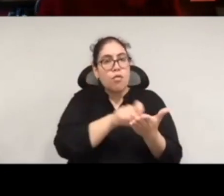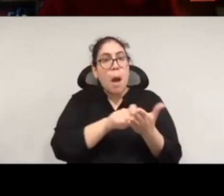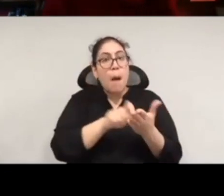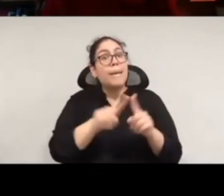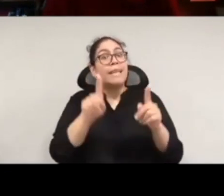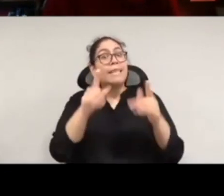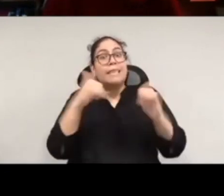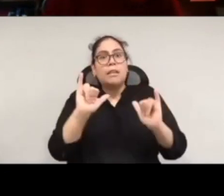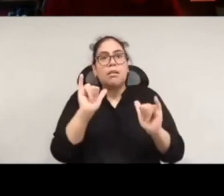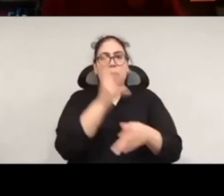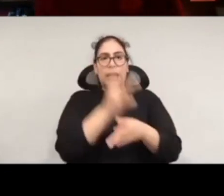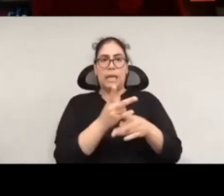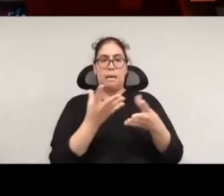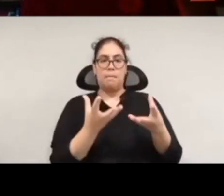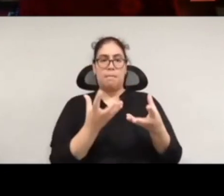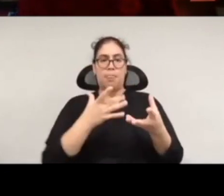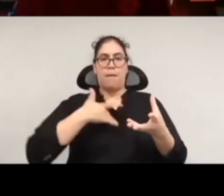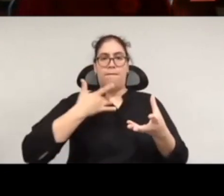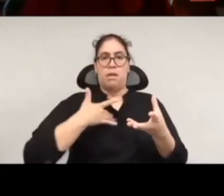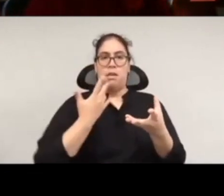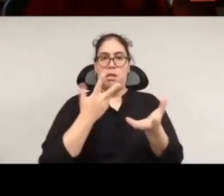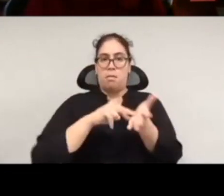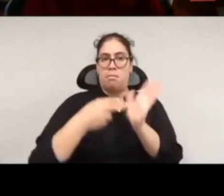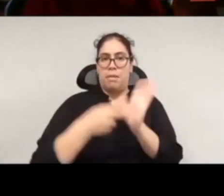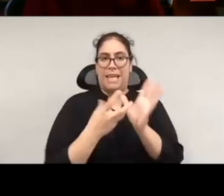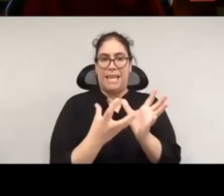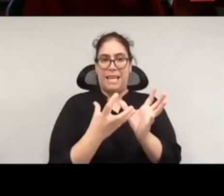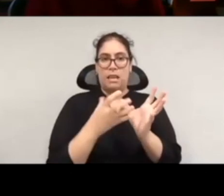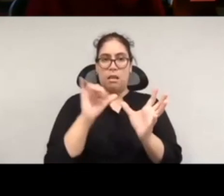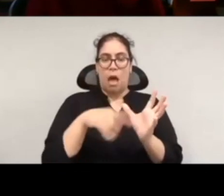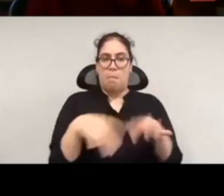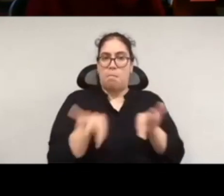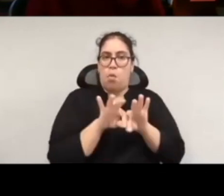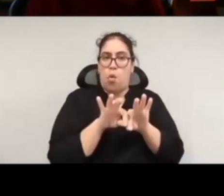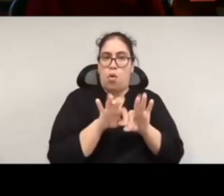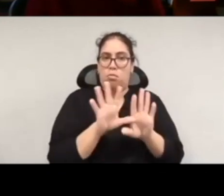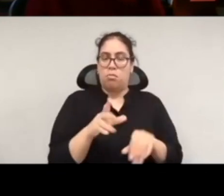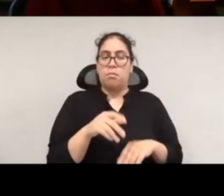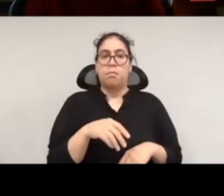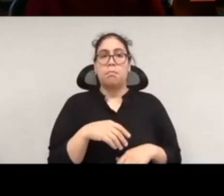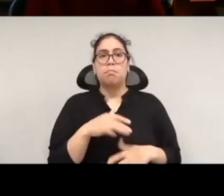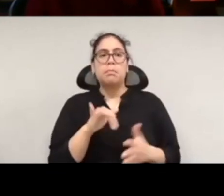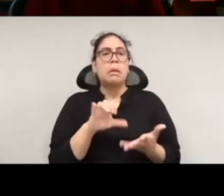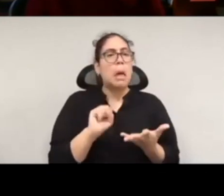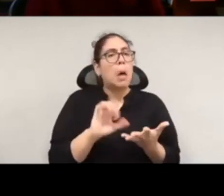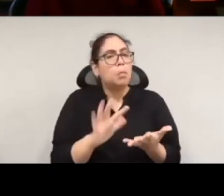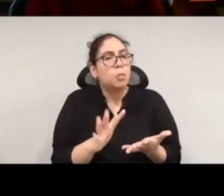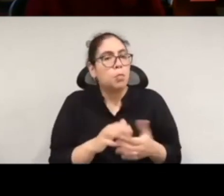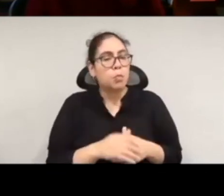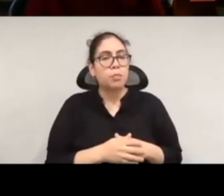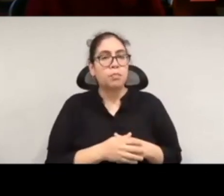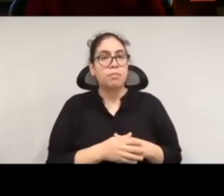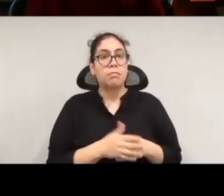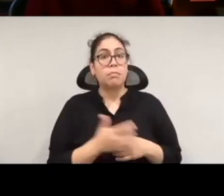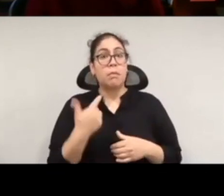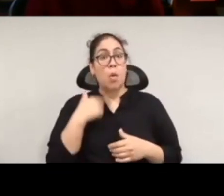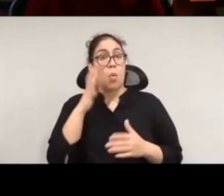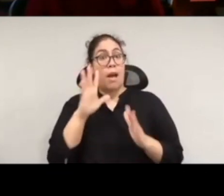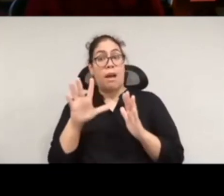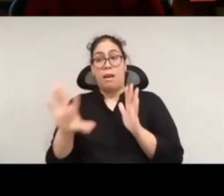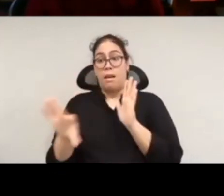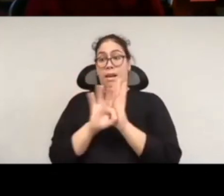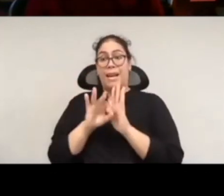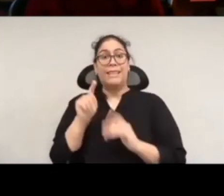feel in mind. So yes, to an extent. I don't know that we would cast a teenager to voice it necessarily,